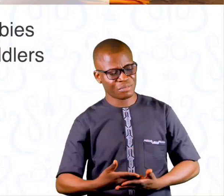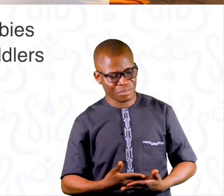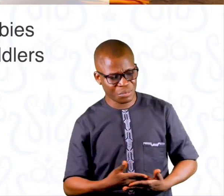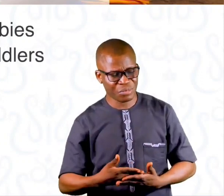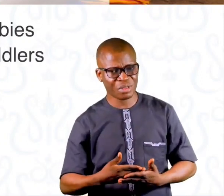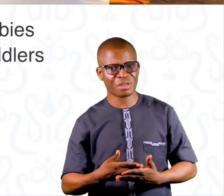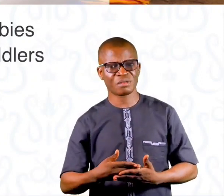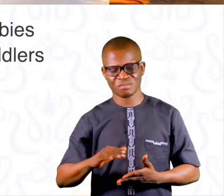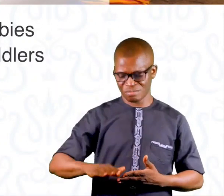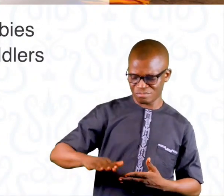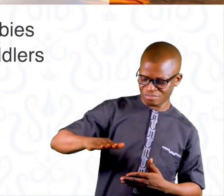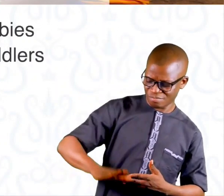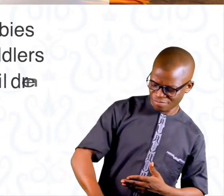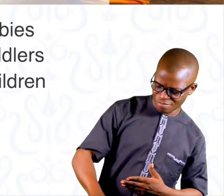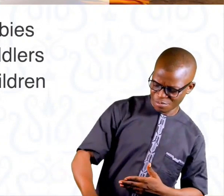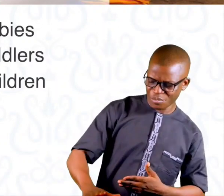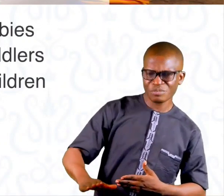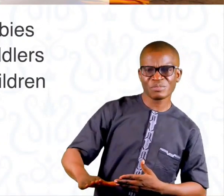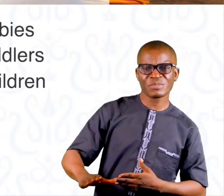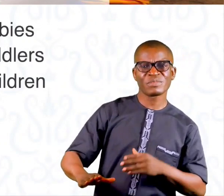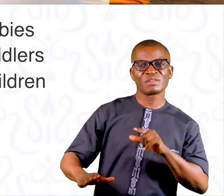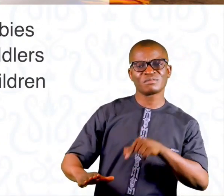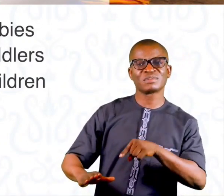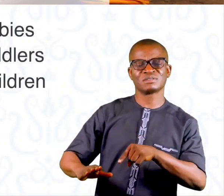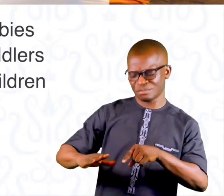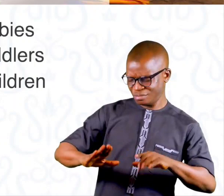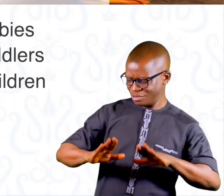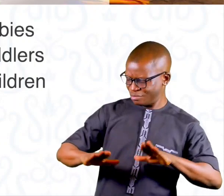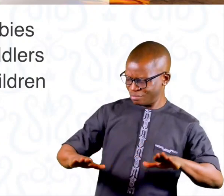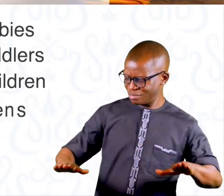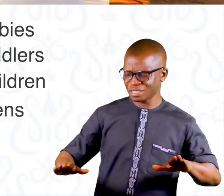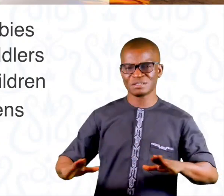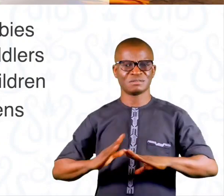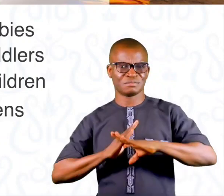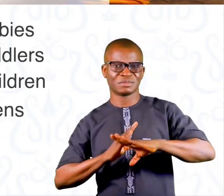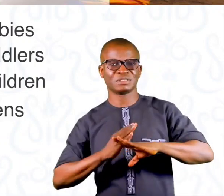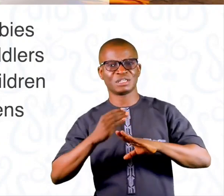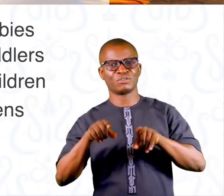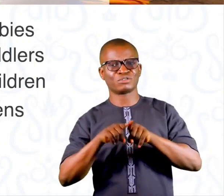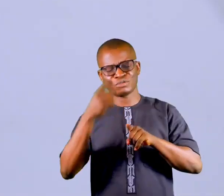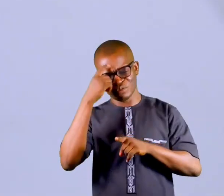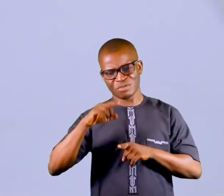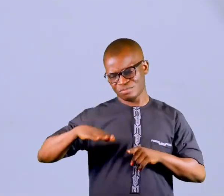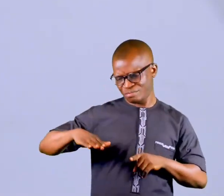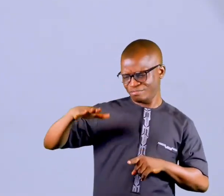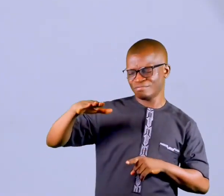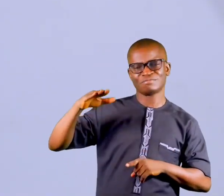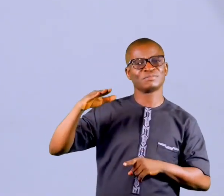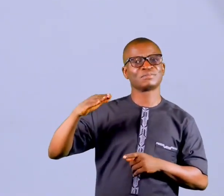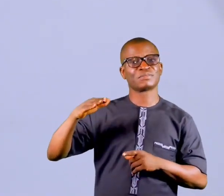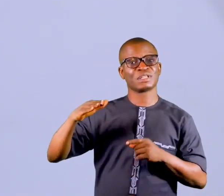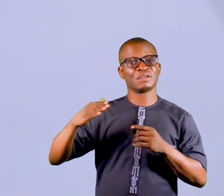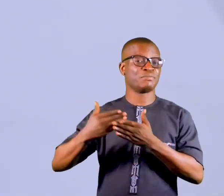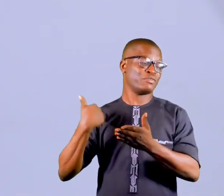for Lifelong Health for toddlers, Parenting for Lifelong Health for children, and Parenting for Lifelong Health for teens. And